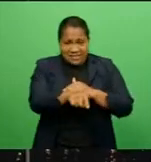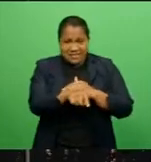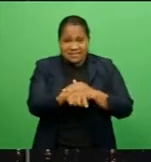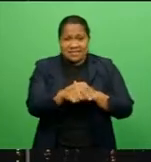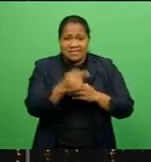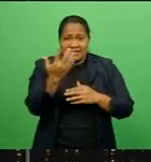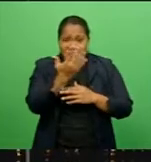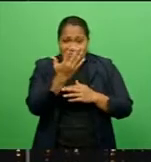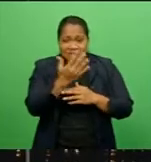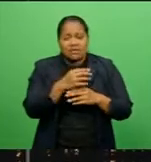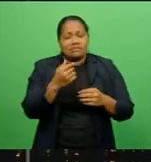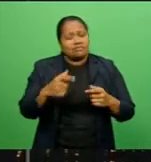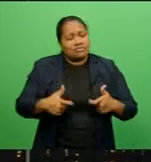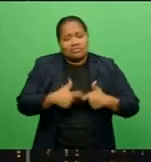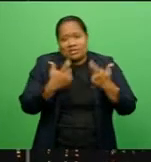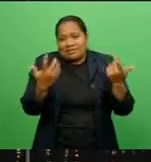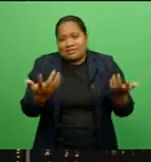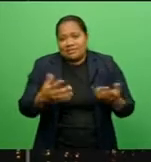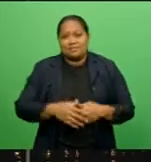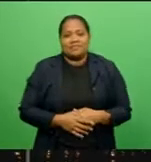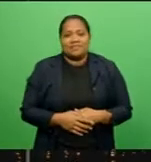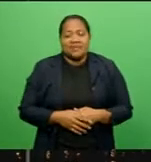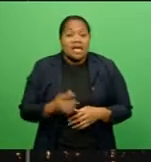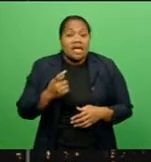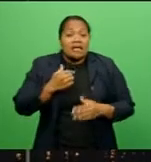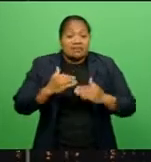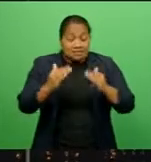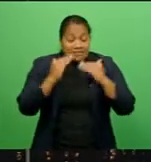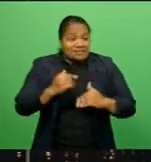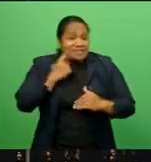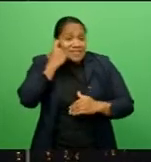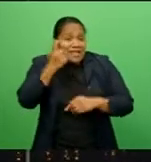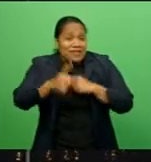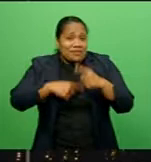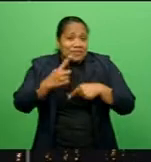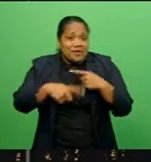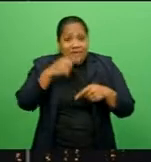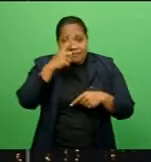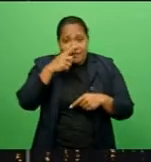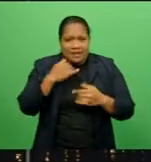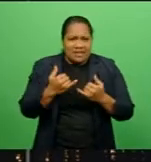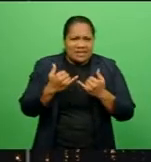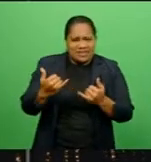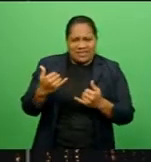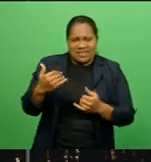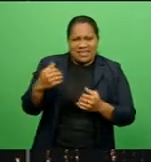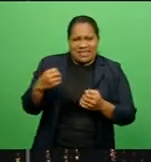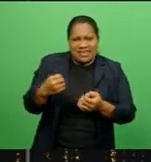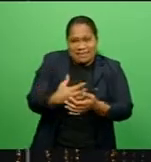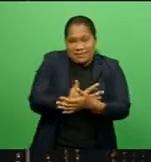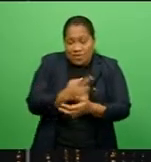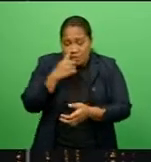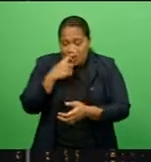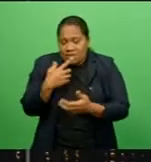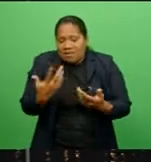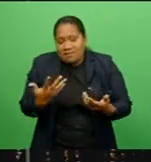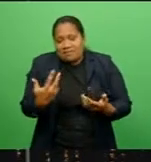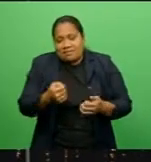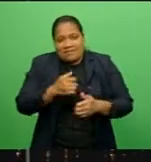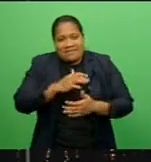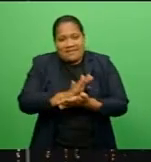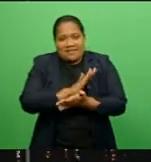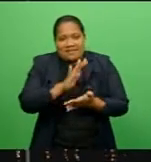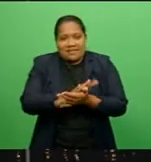Caring about people, running the risk of feeling and leaving an impact on people drives happiness. The sentiment